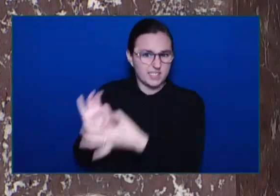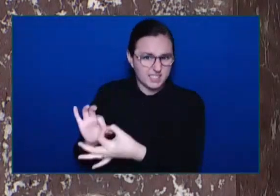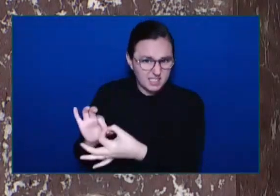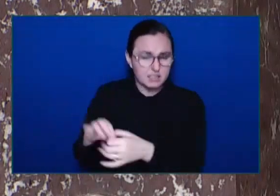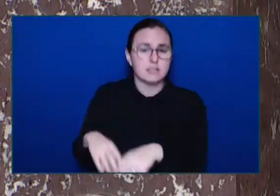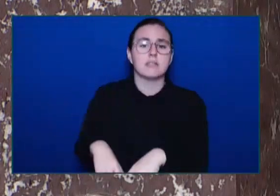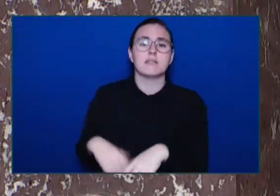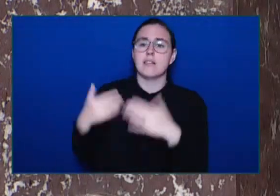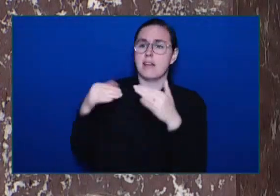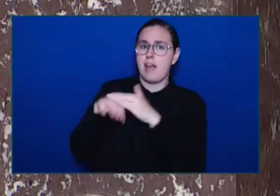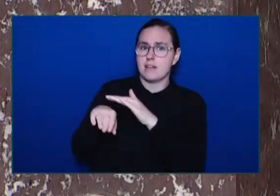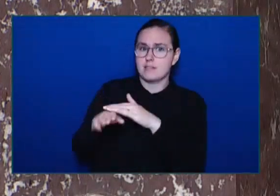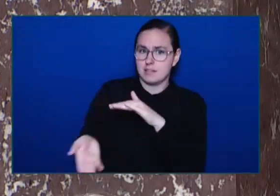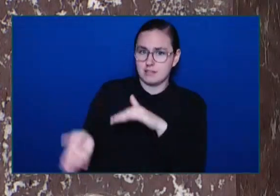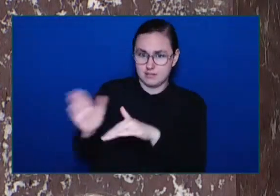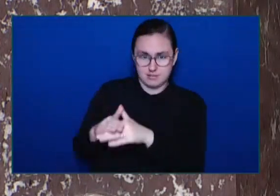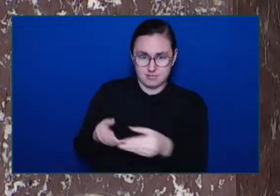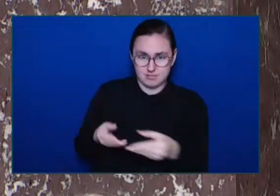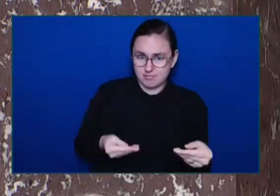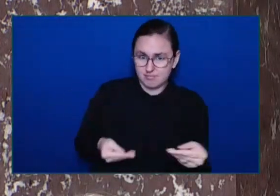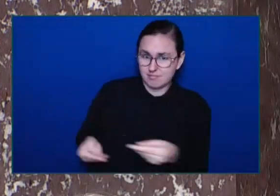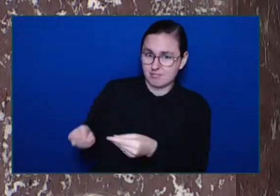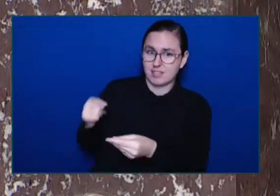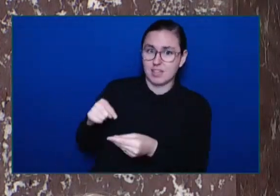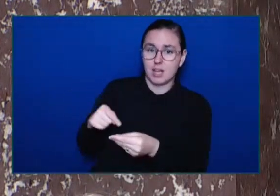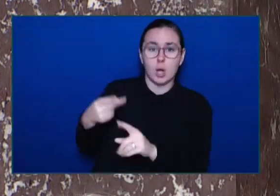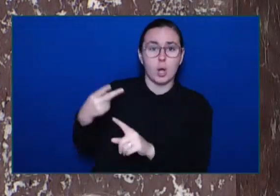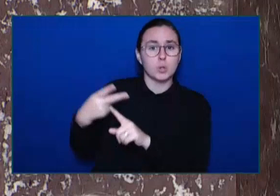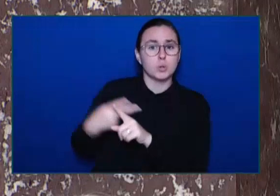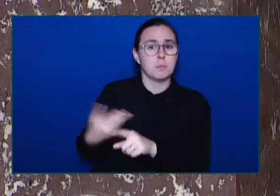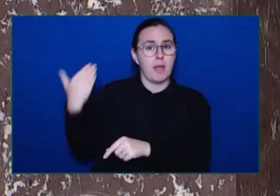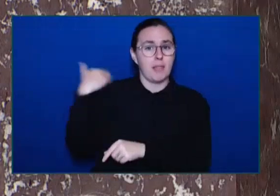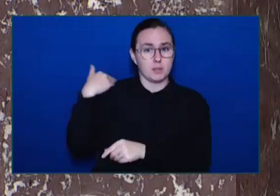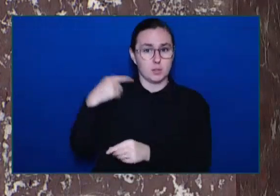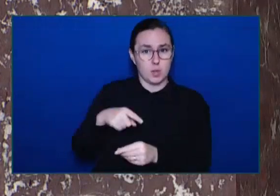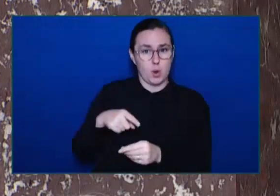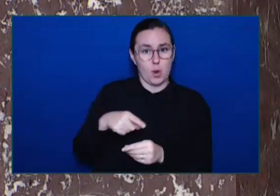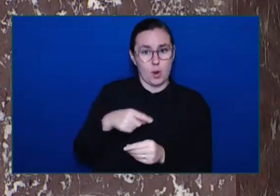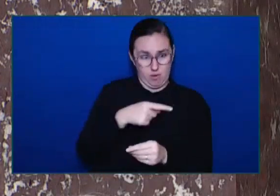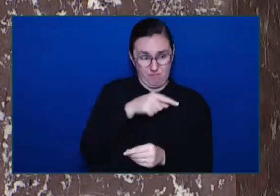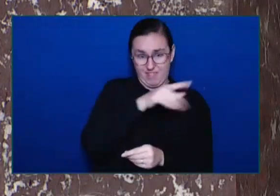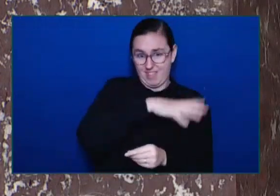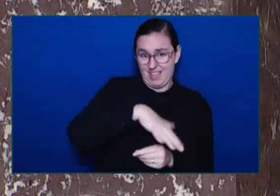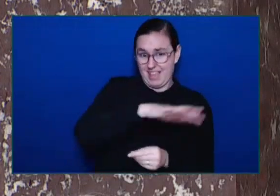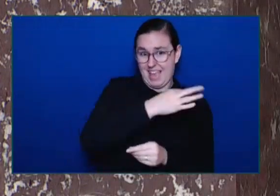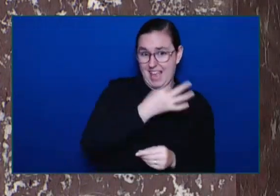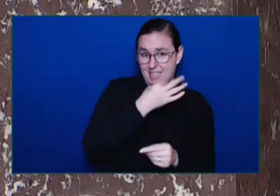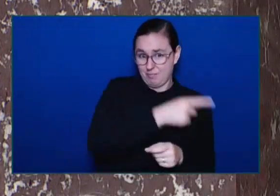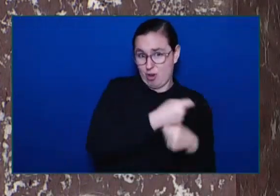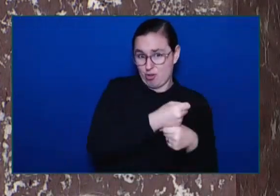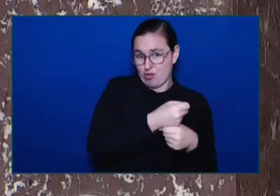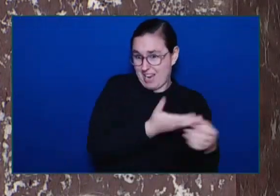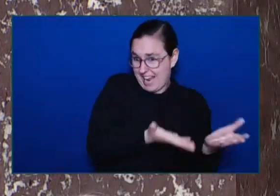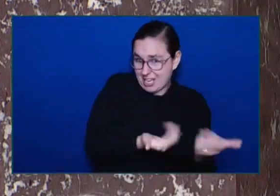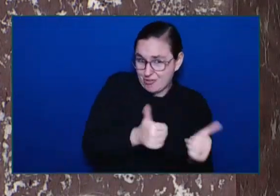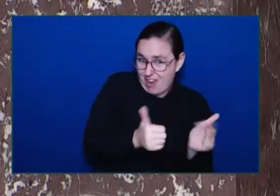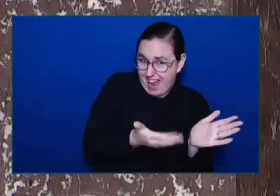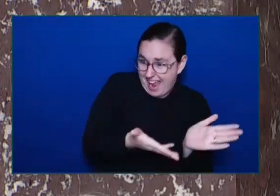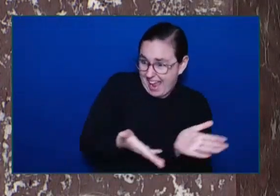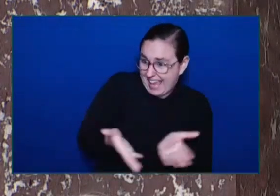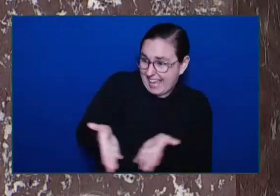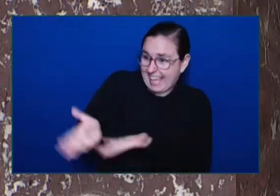ago, and nothing has been heard back to those parents. So, Mr. Speaker, will the Premier embrace and implement this plan